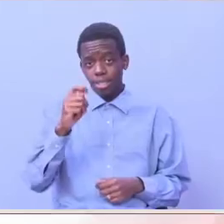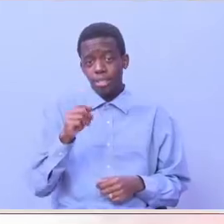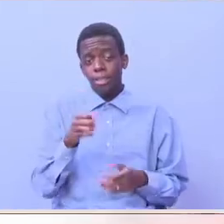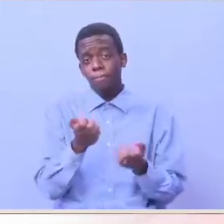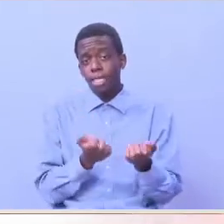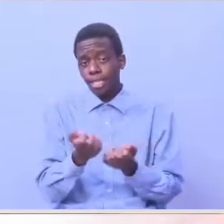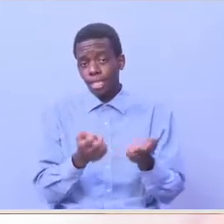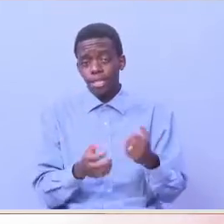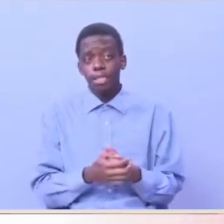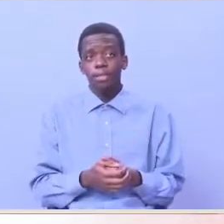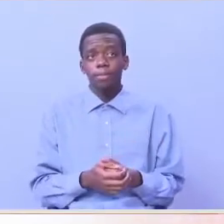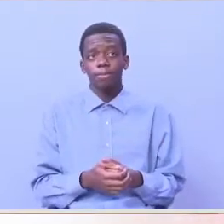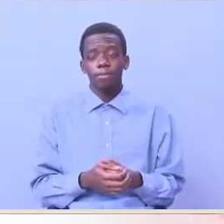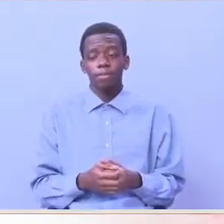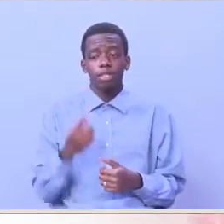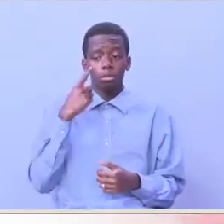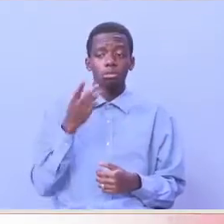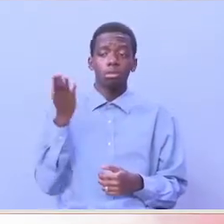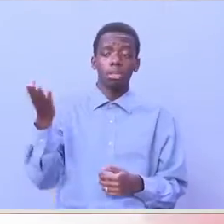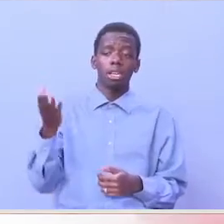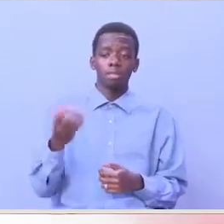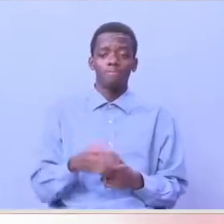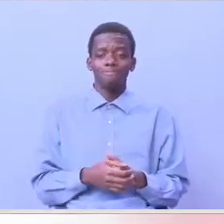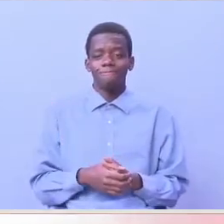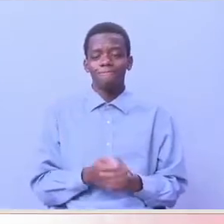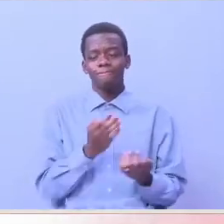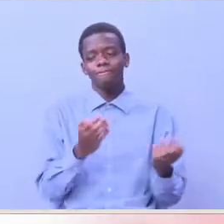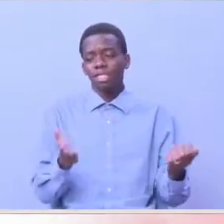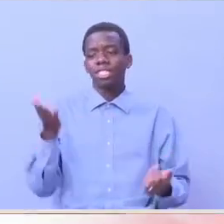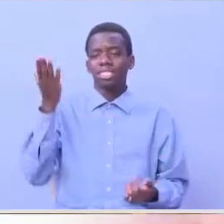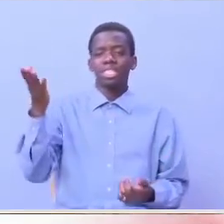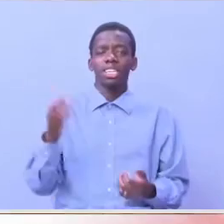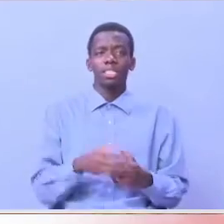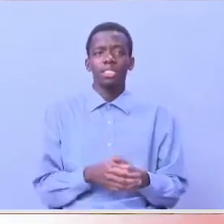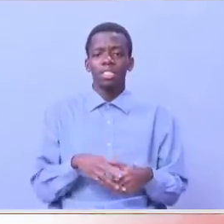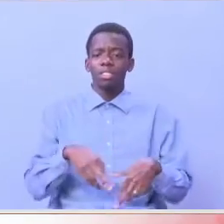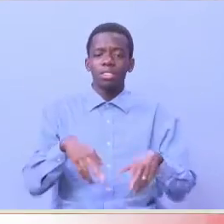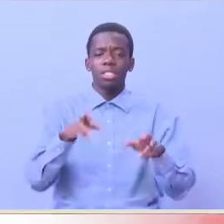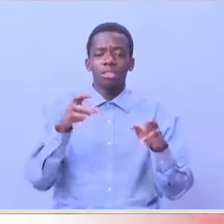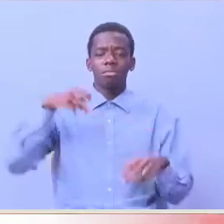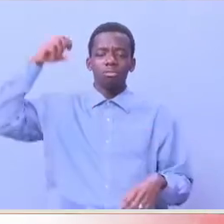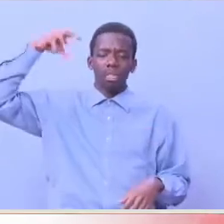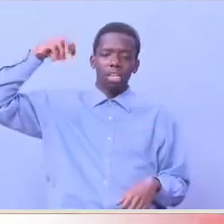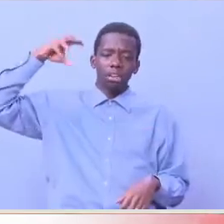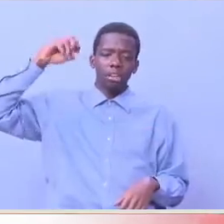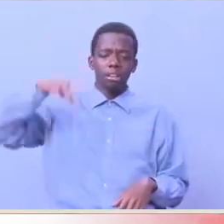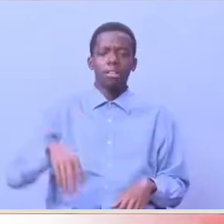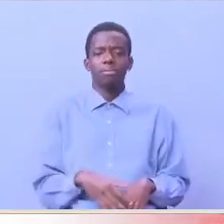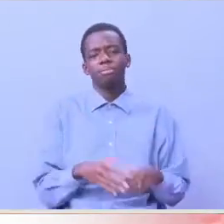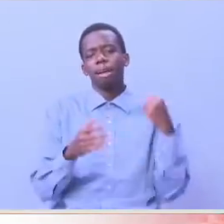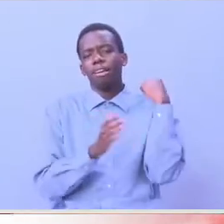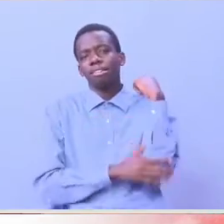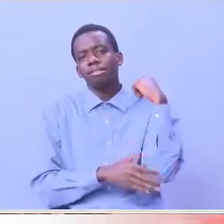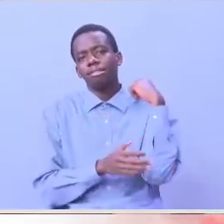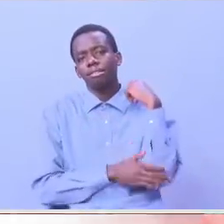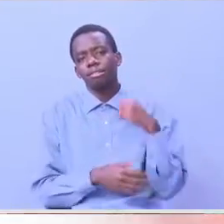Hata mkiona pale tumemwaga viazi. Sababu mvua imenyesha, barabara ya kutoa hakuna. Hasa inabidi yosemu stuni unakuwa umeenda hasara. Tungeomba tu